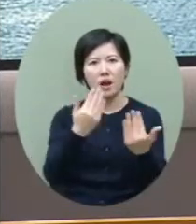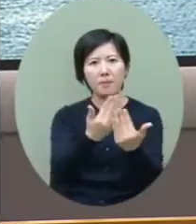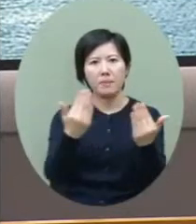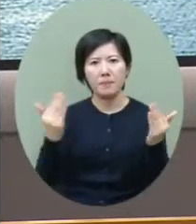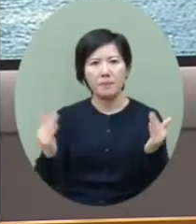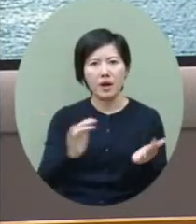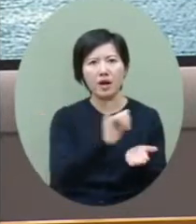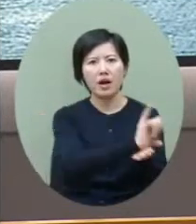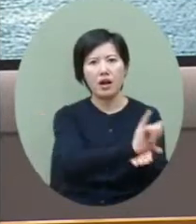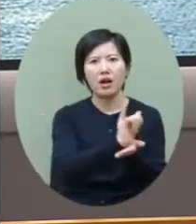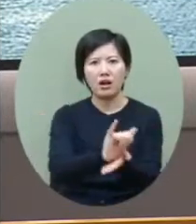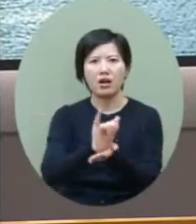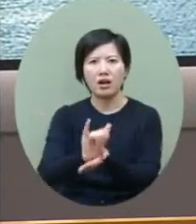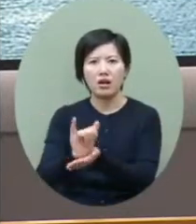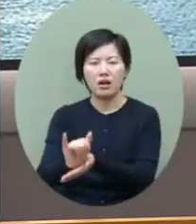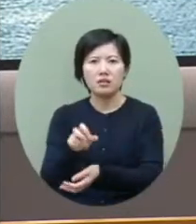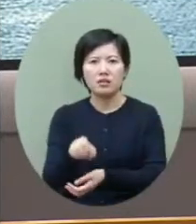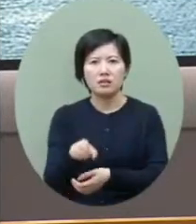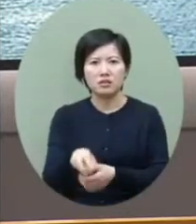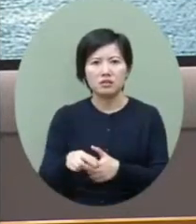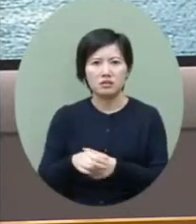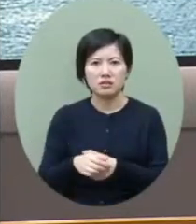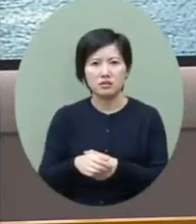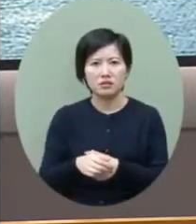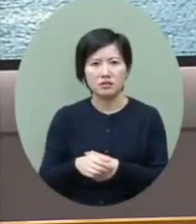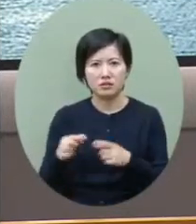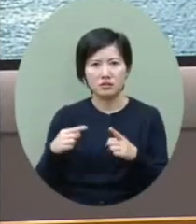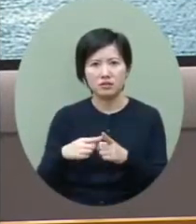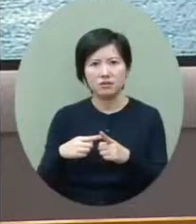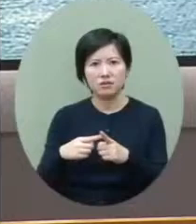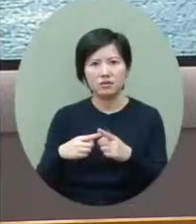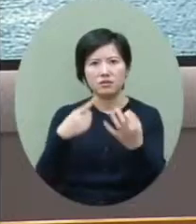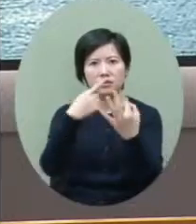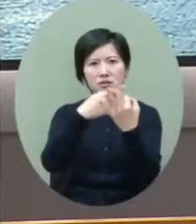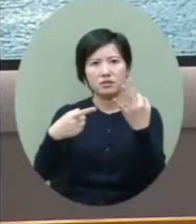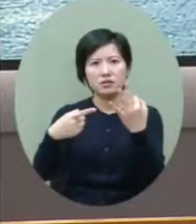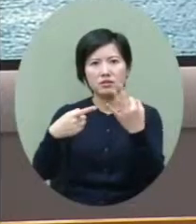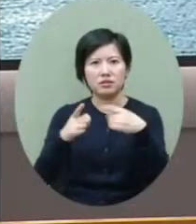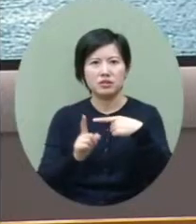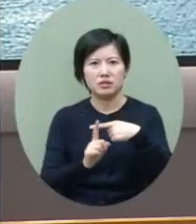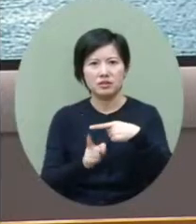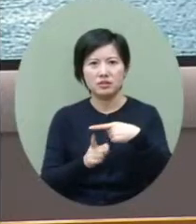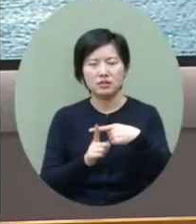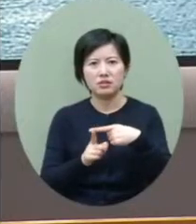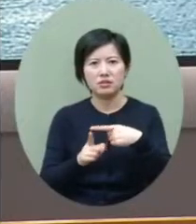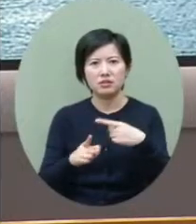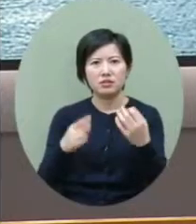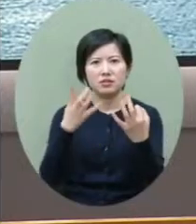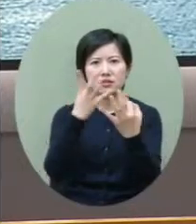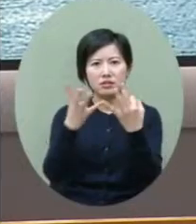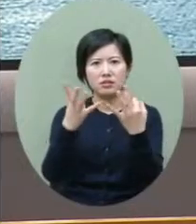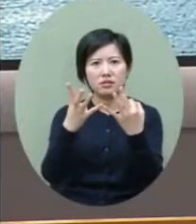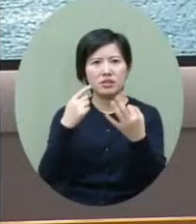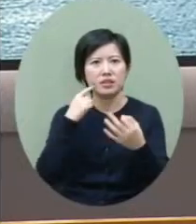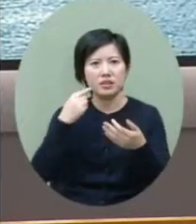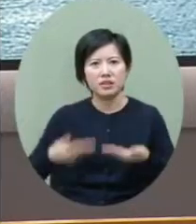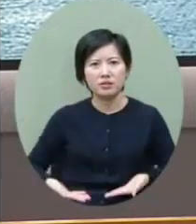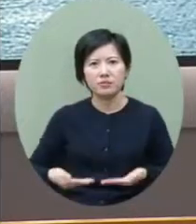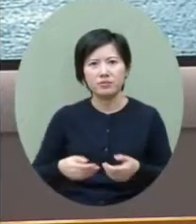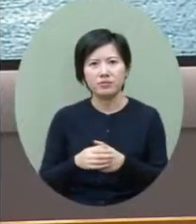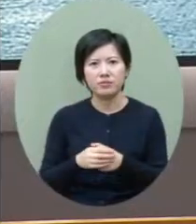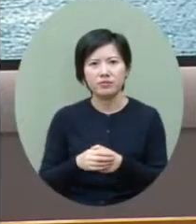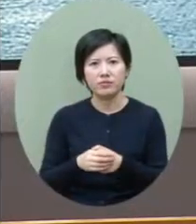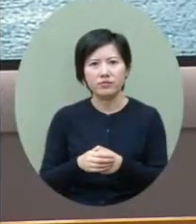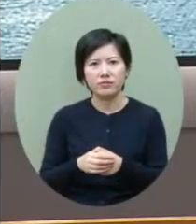hospitals and Asia World Expo Community Treatment Facility. 30 cases in a critical condition, 34